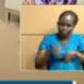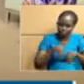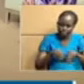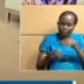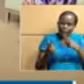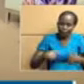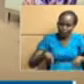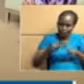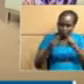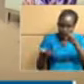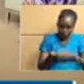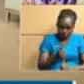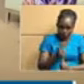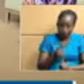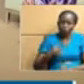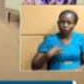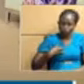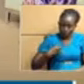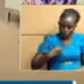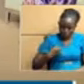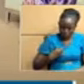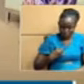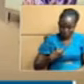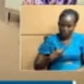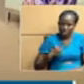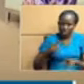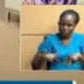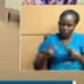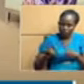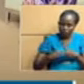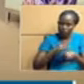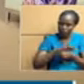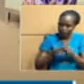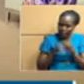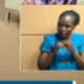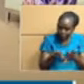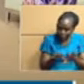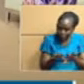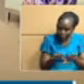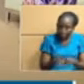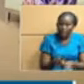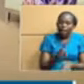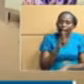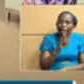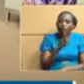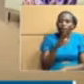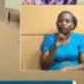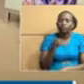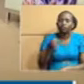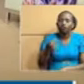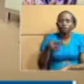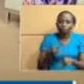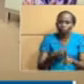got voluntarily as a result of COVID-19 was $150,000 from Tony